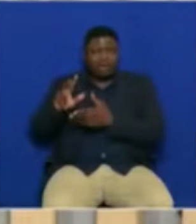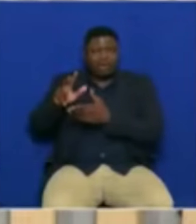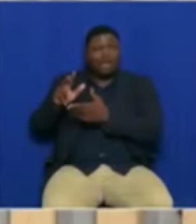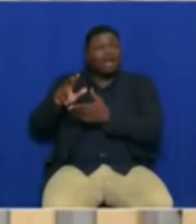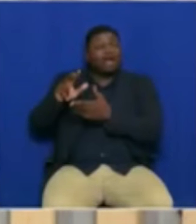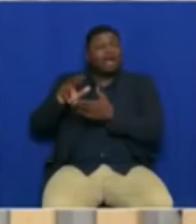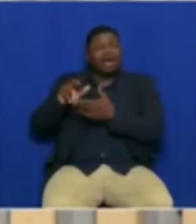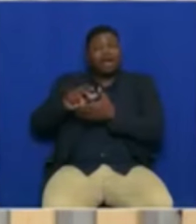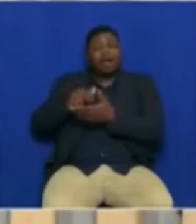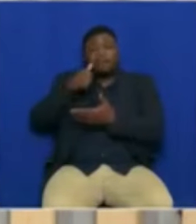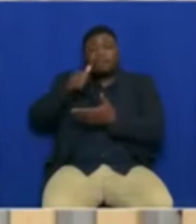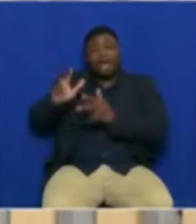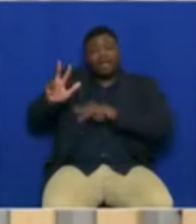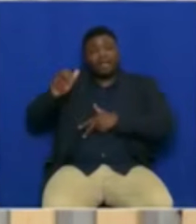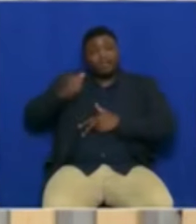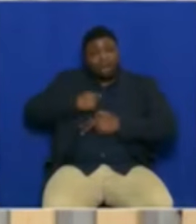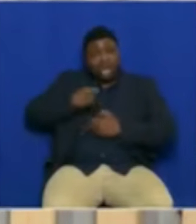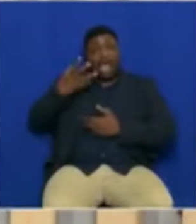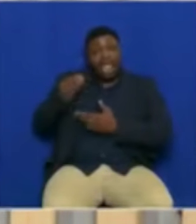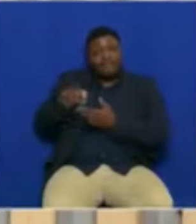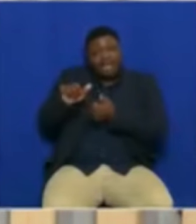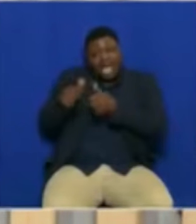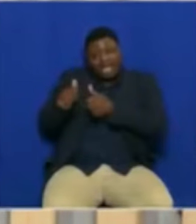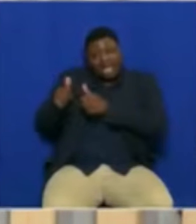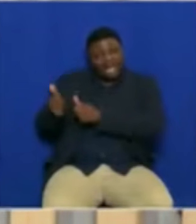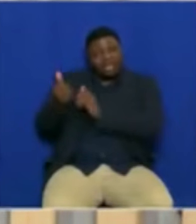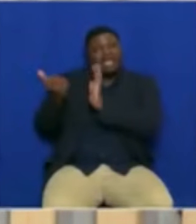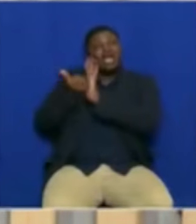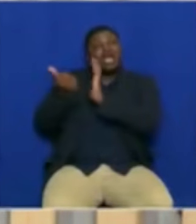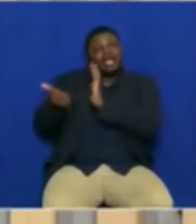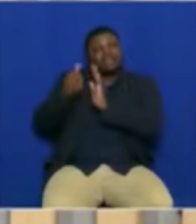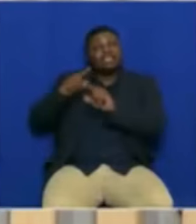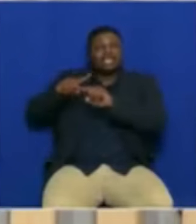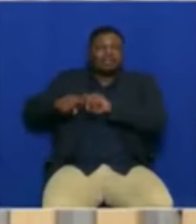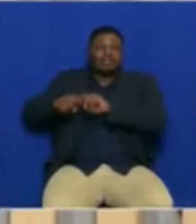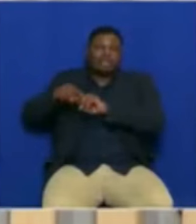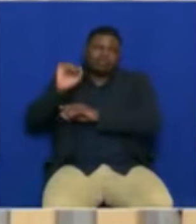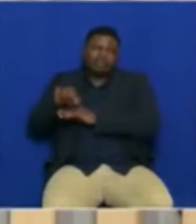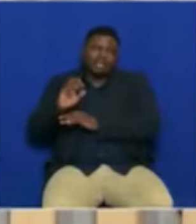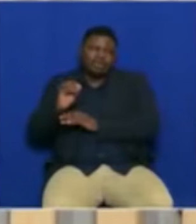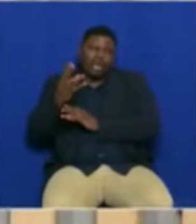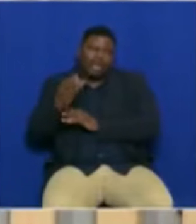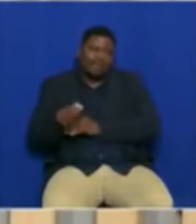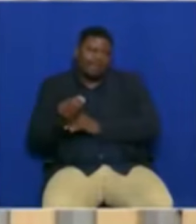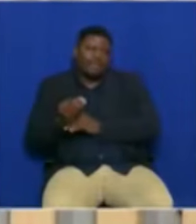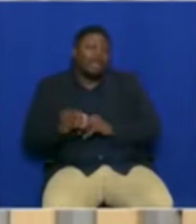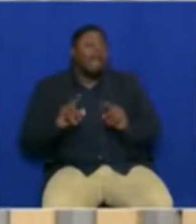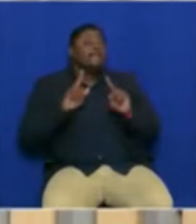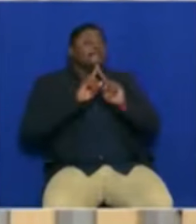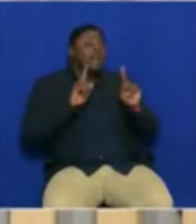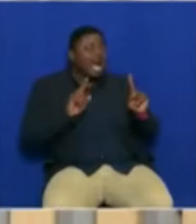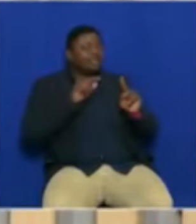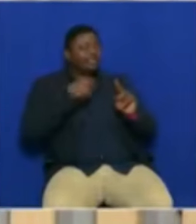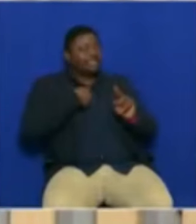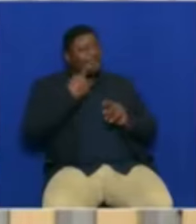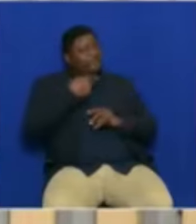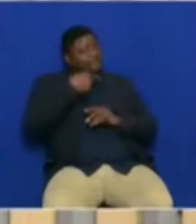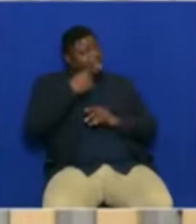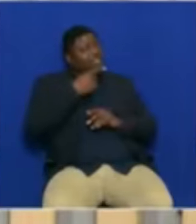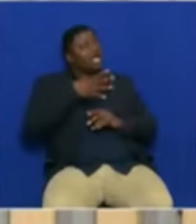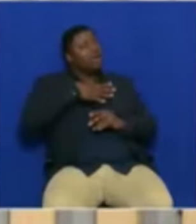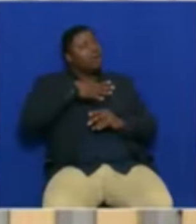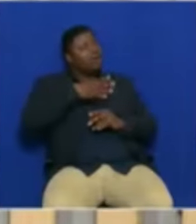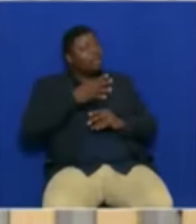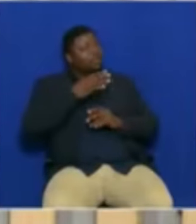charge sheet, and I want to propose something, but I need first to know that I'm correct in the way I'm